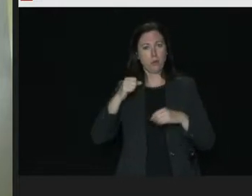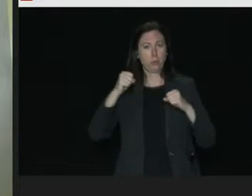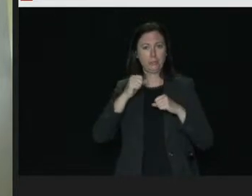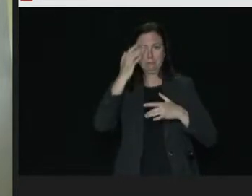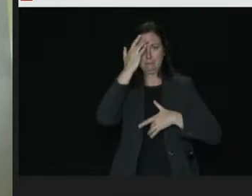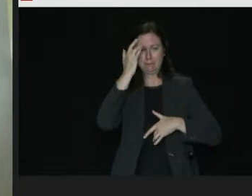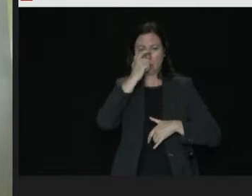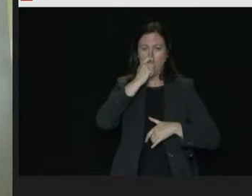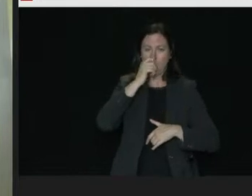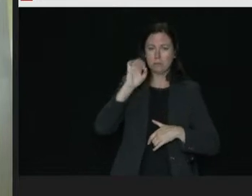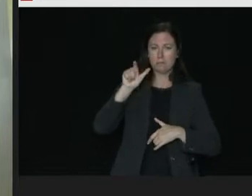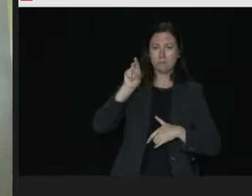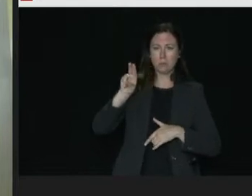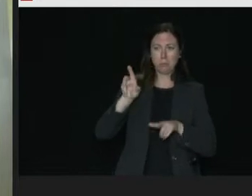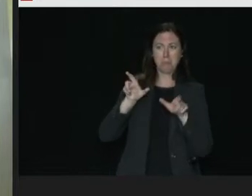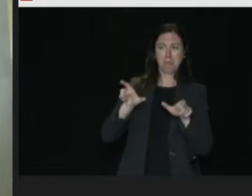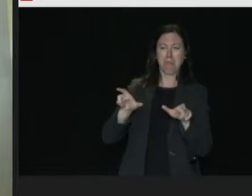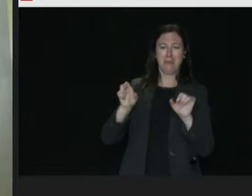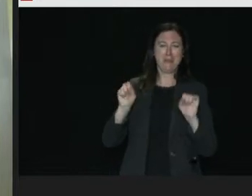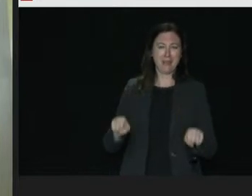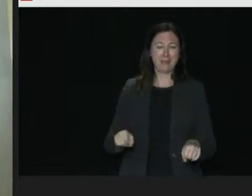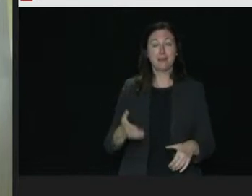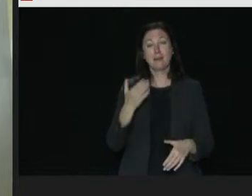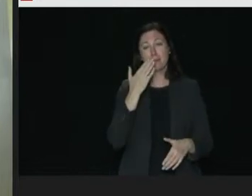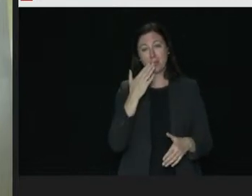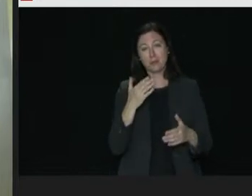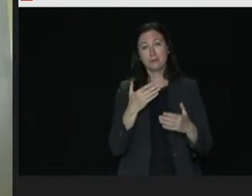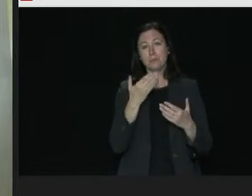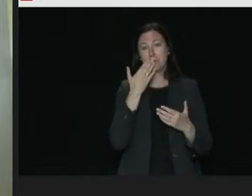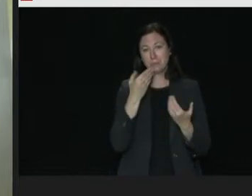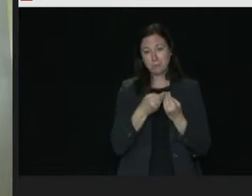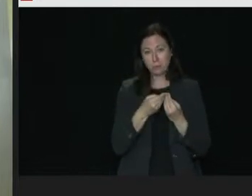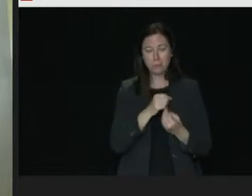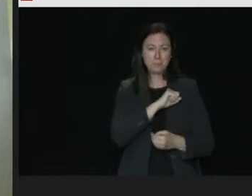winter. Thank you. Merci. Miigwech.